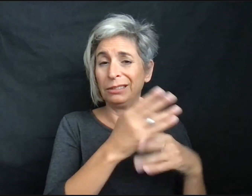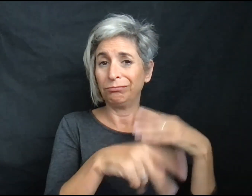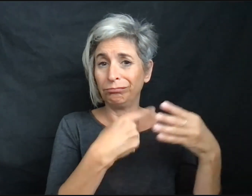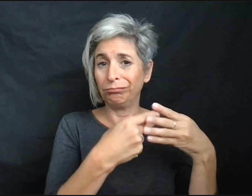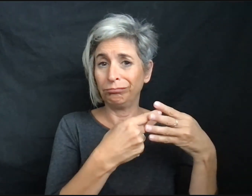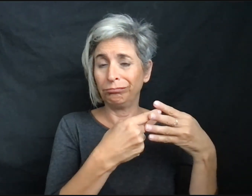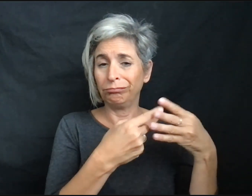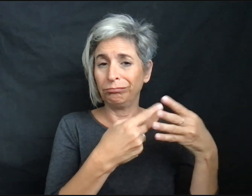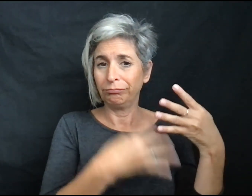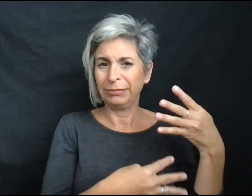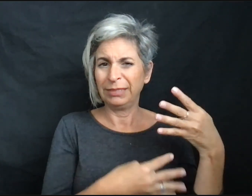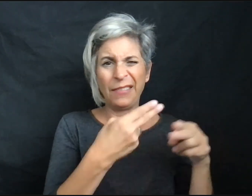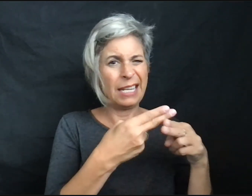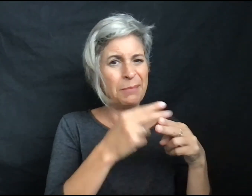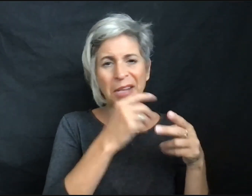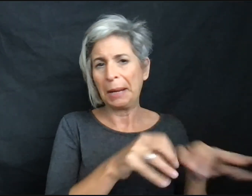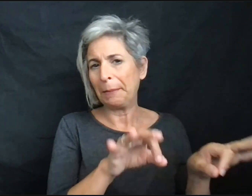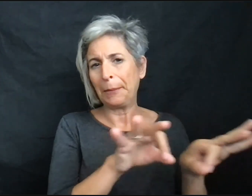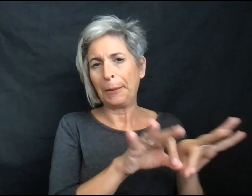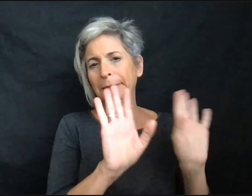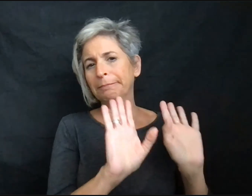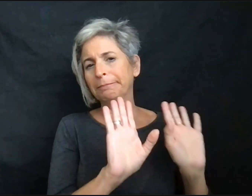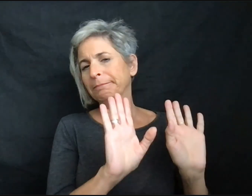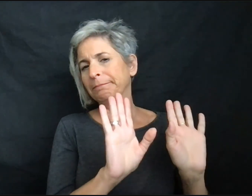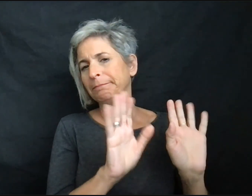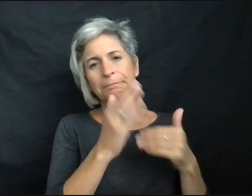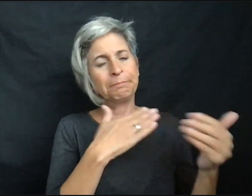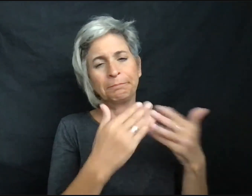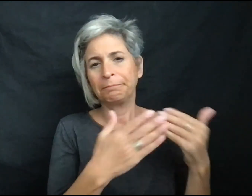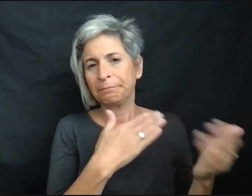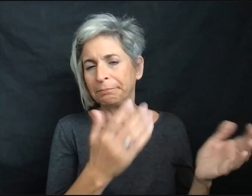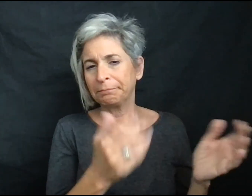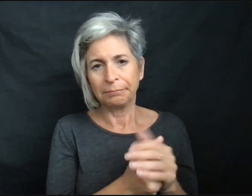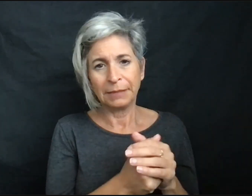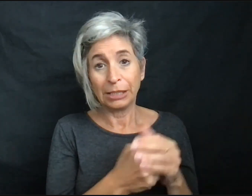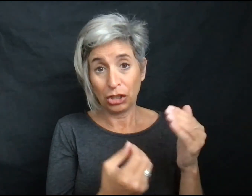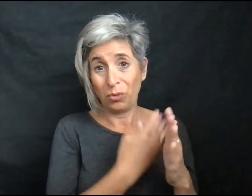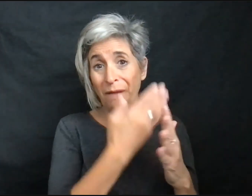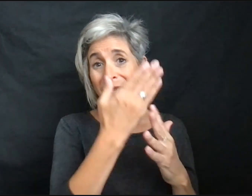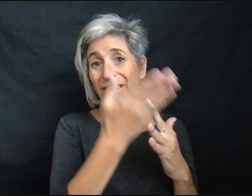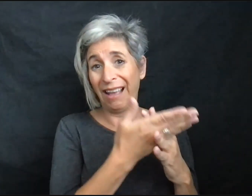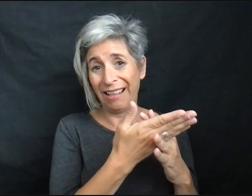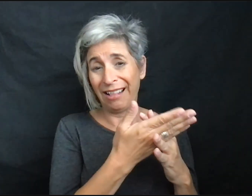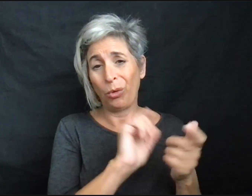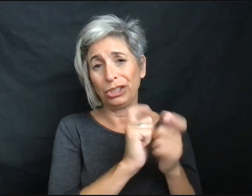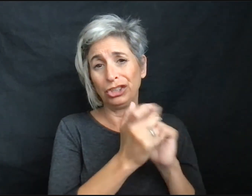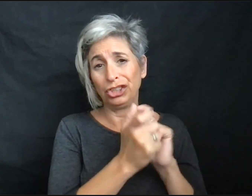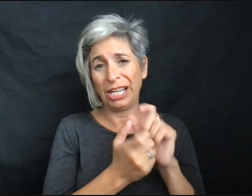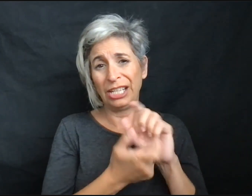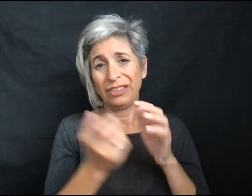name itself has no significance or bearing on the fact that it's a new file or a revised file.